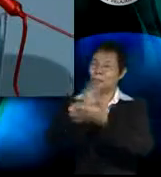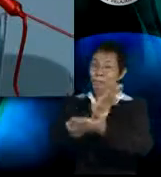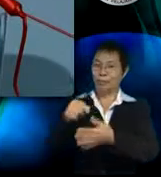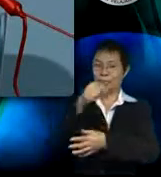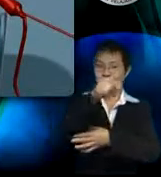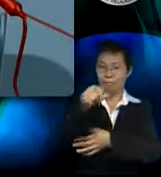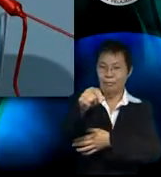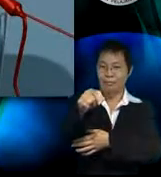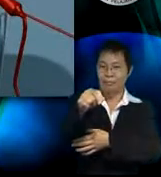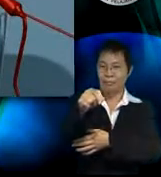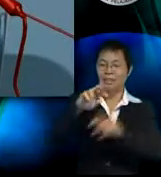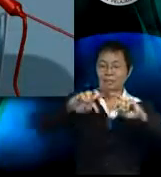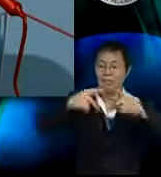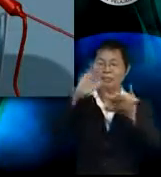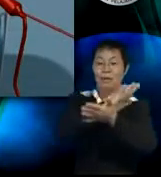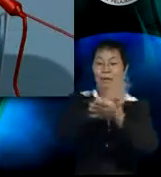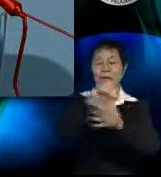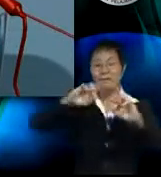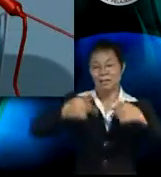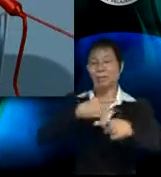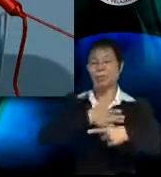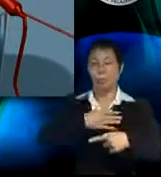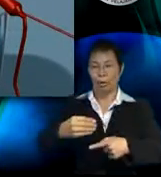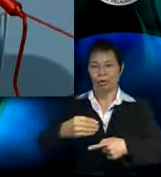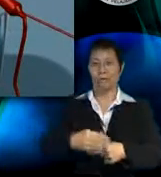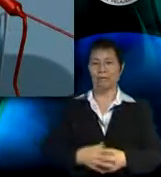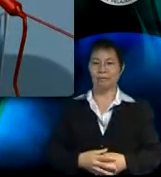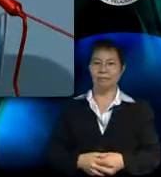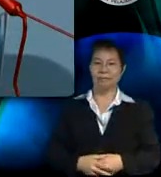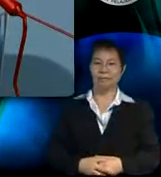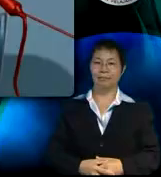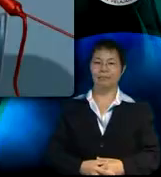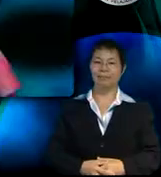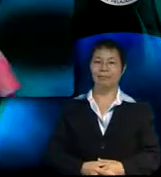The damp litmus paper has turned white. It's bleached.